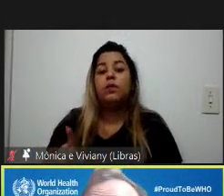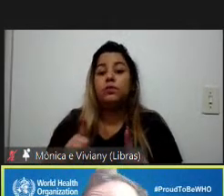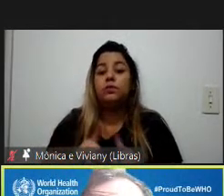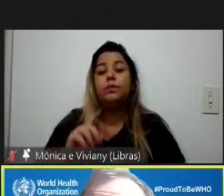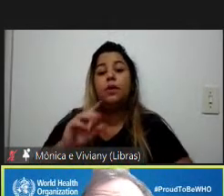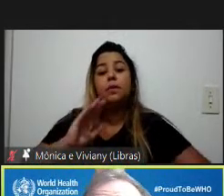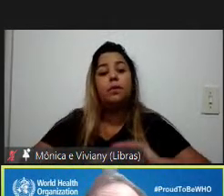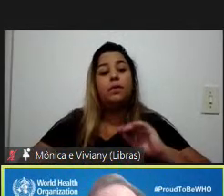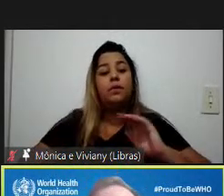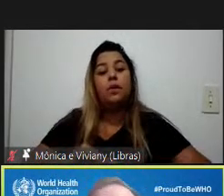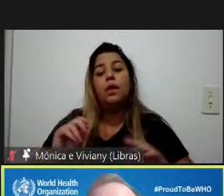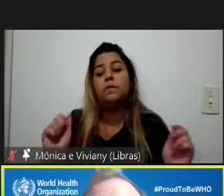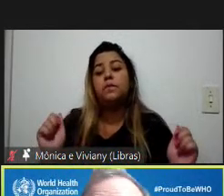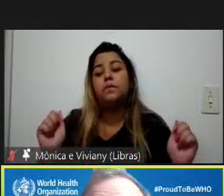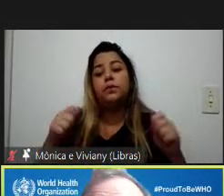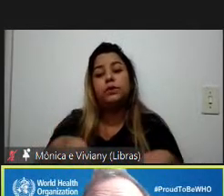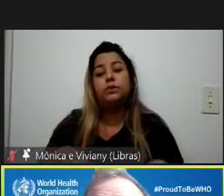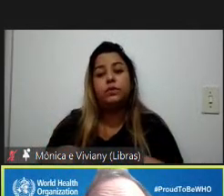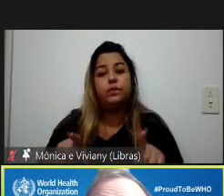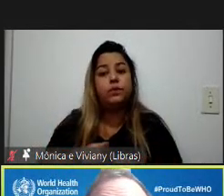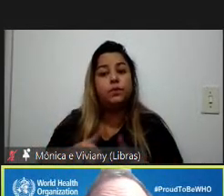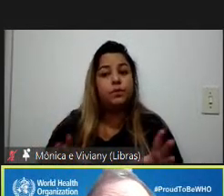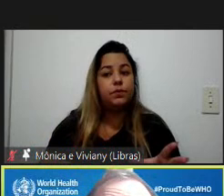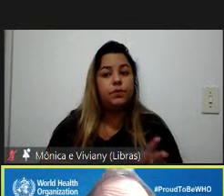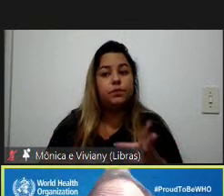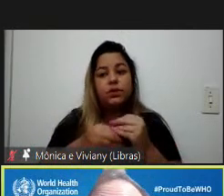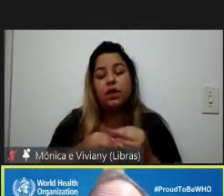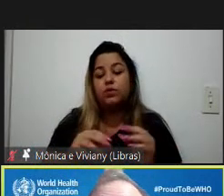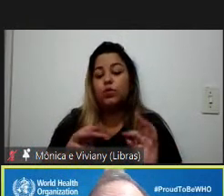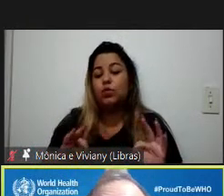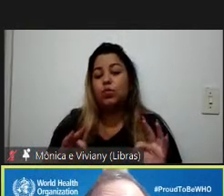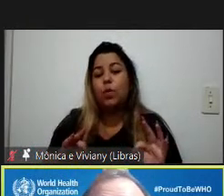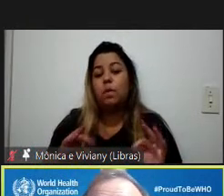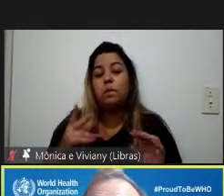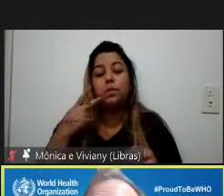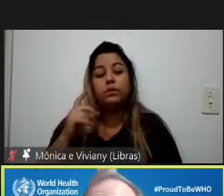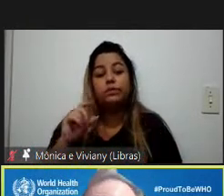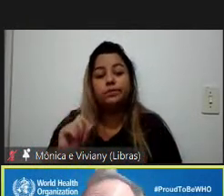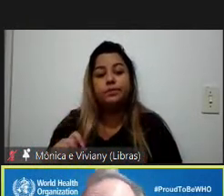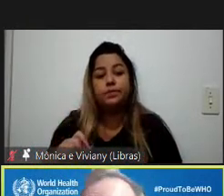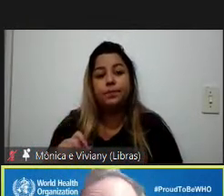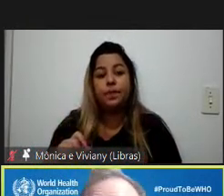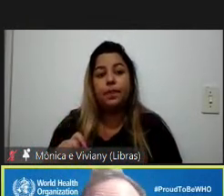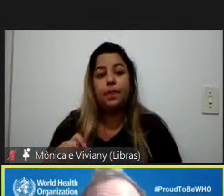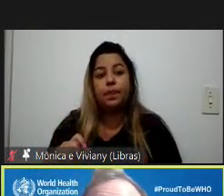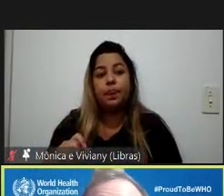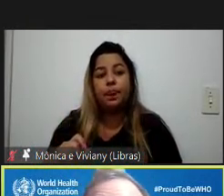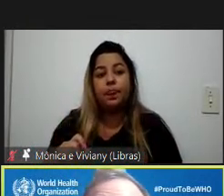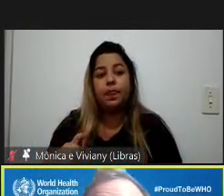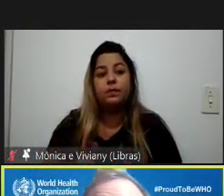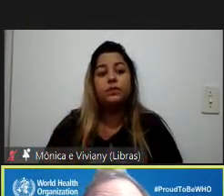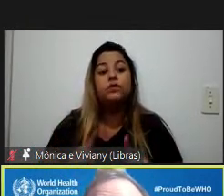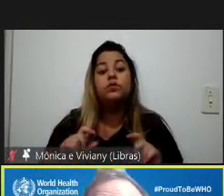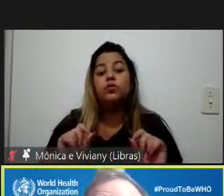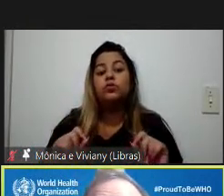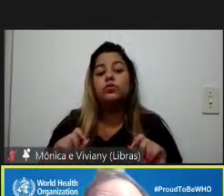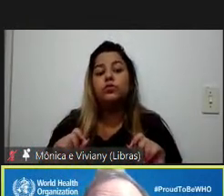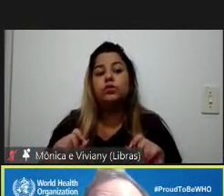be implemented to address nutrition. So in food system, in social protection, in